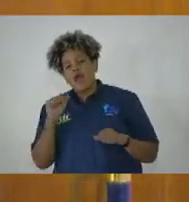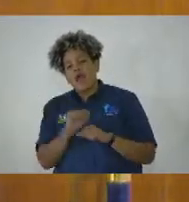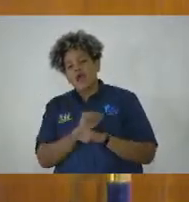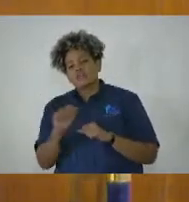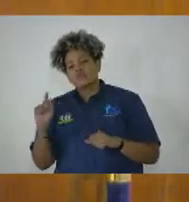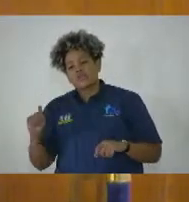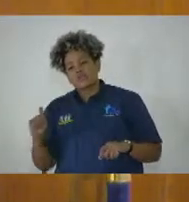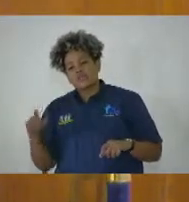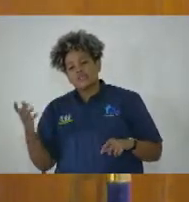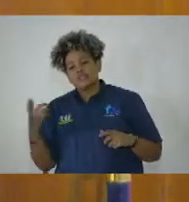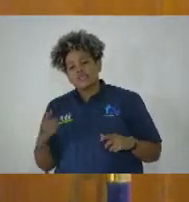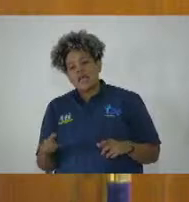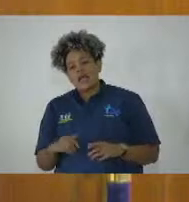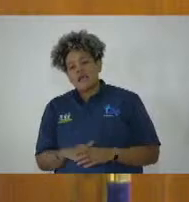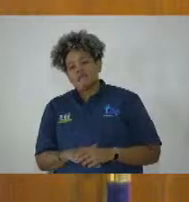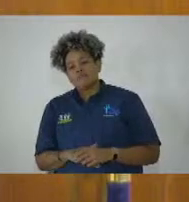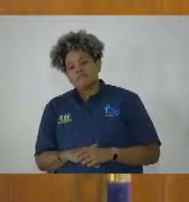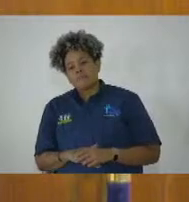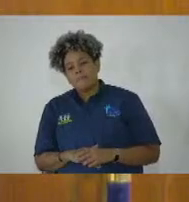needs.